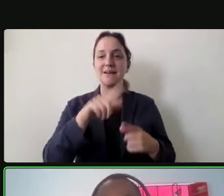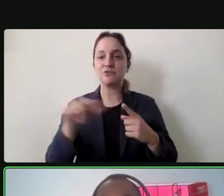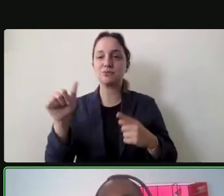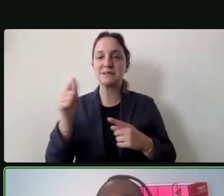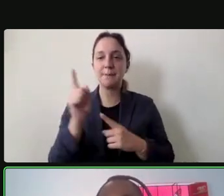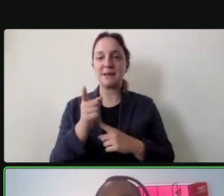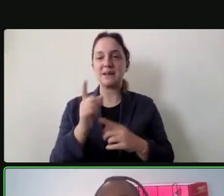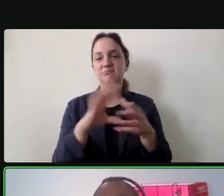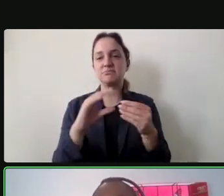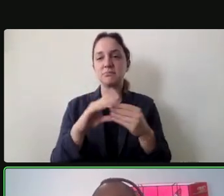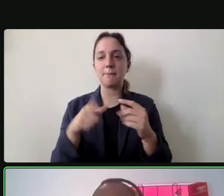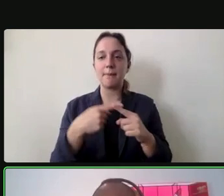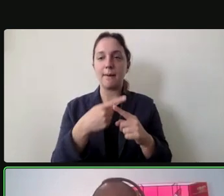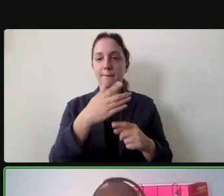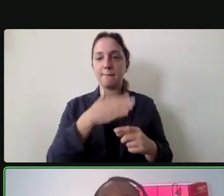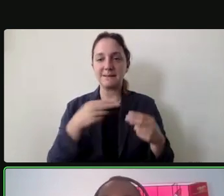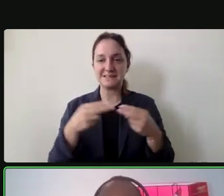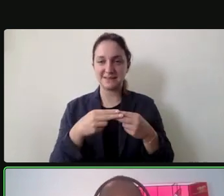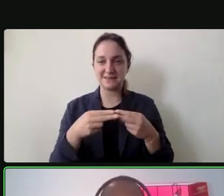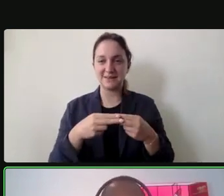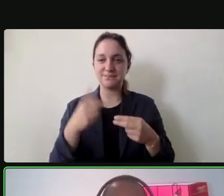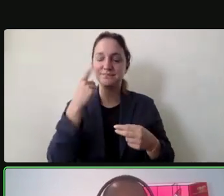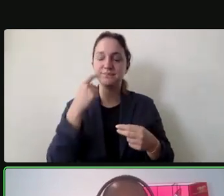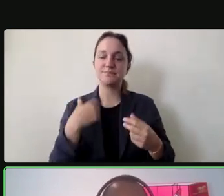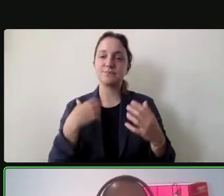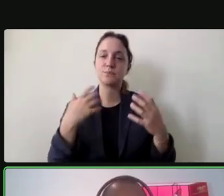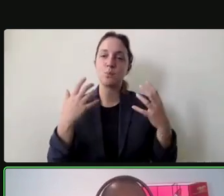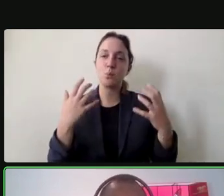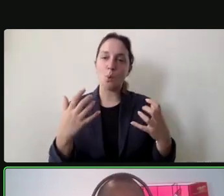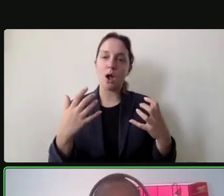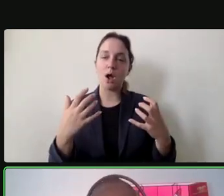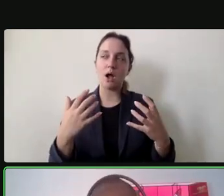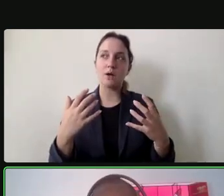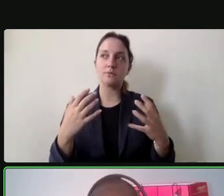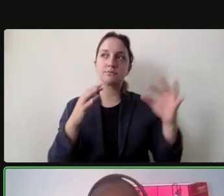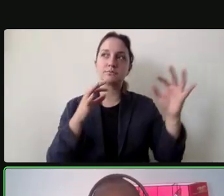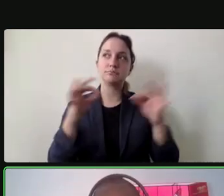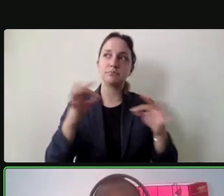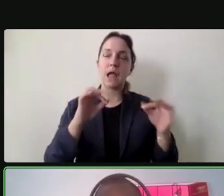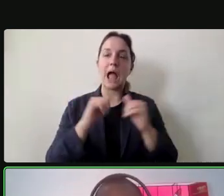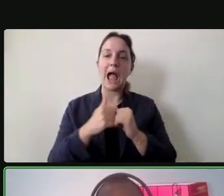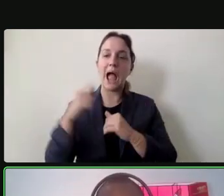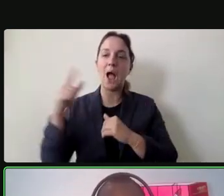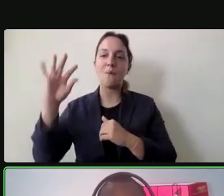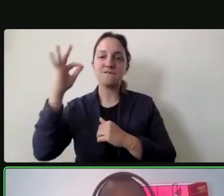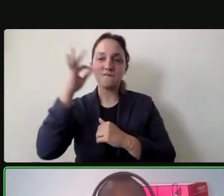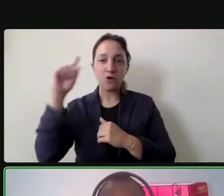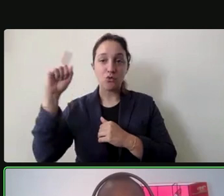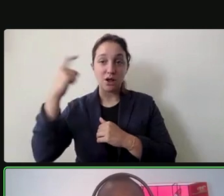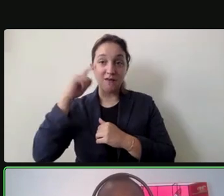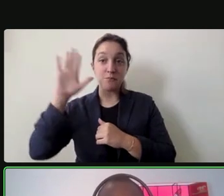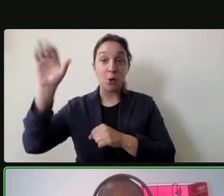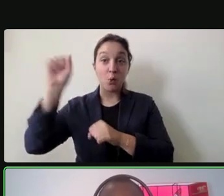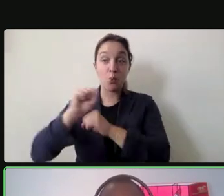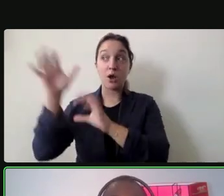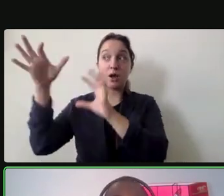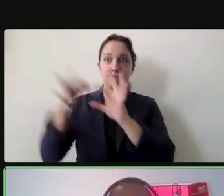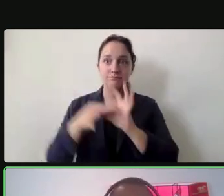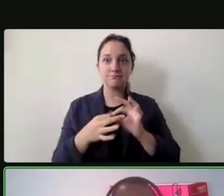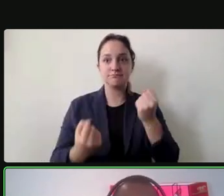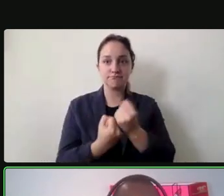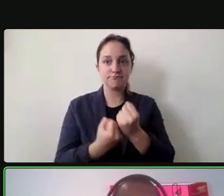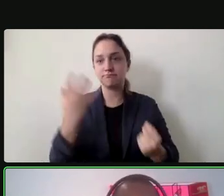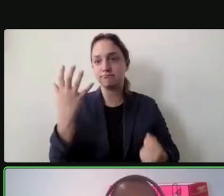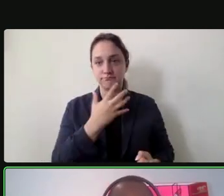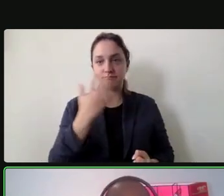quickly, because I want to get into the details of how the federal government and the great work that's been done has really